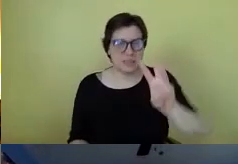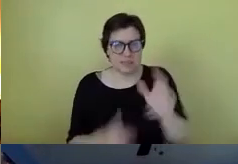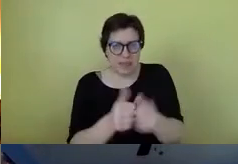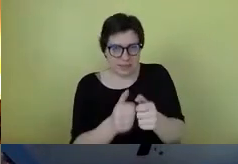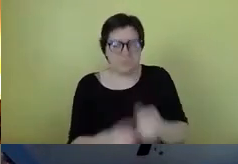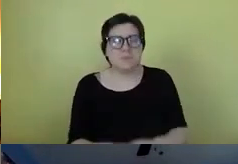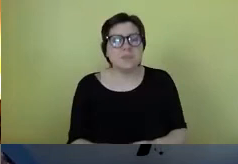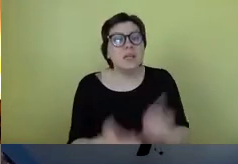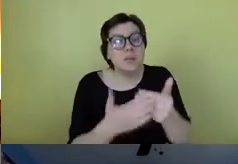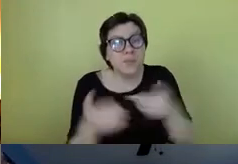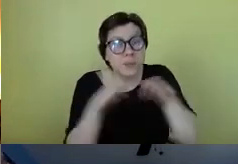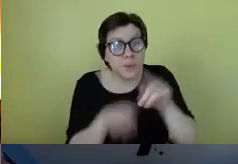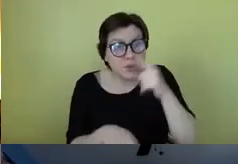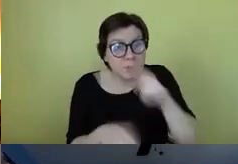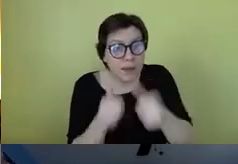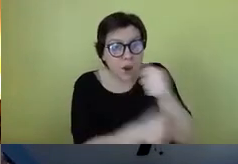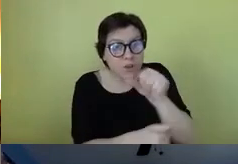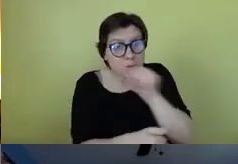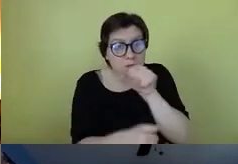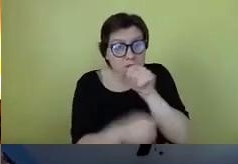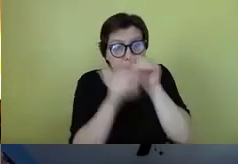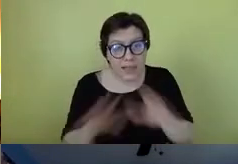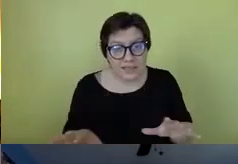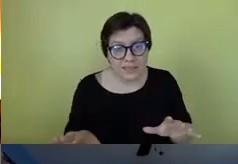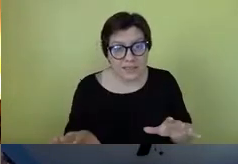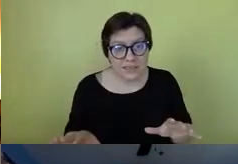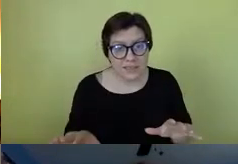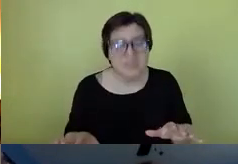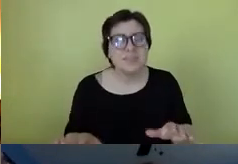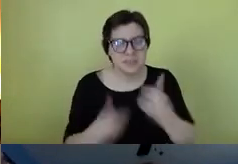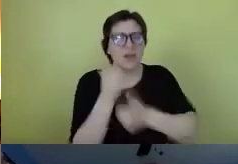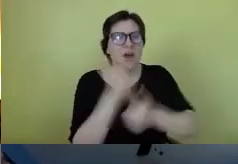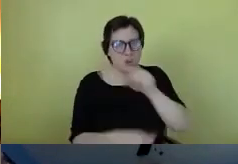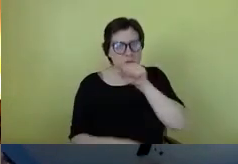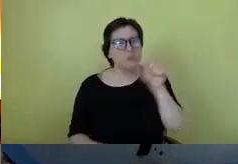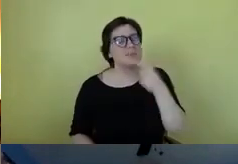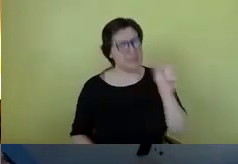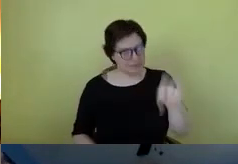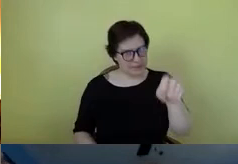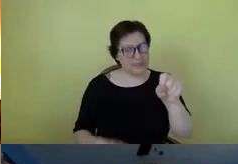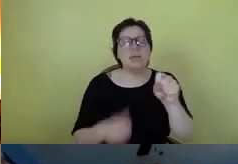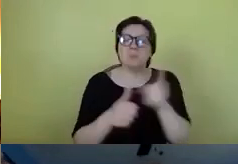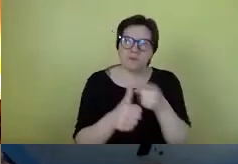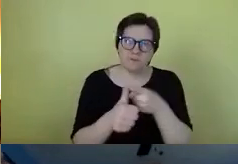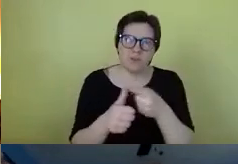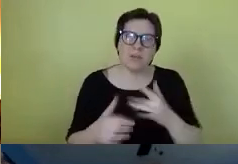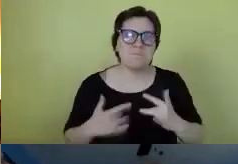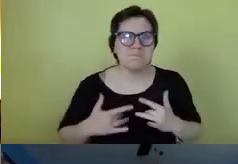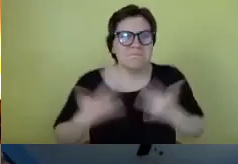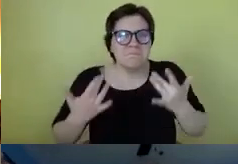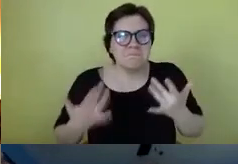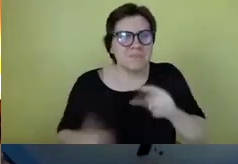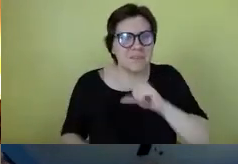would you give our graduates a blessing? First of all, I certainly would. And I'm delighted that